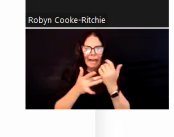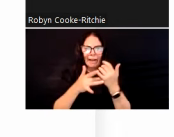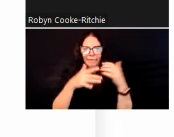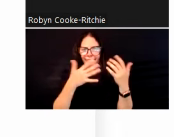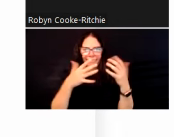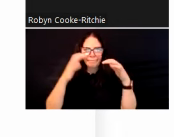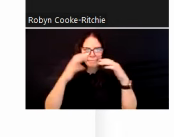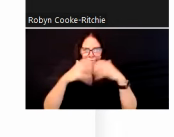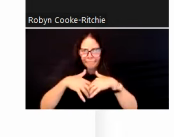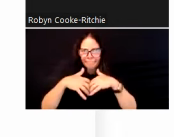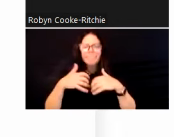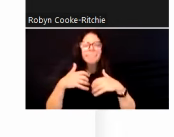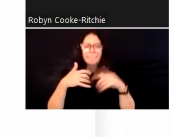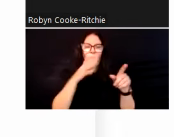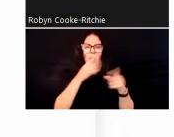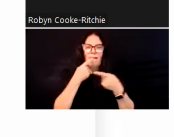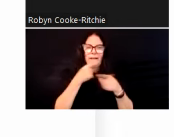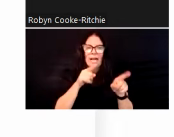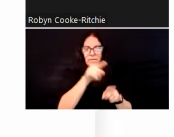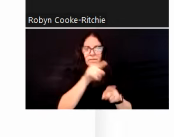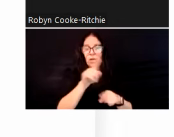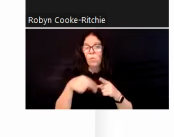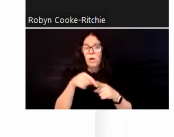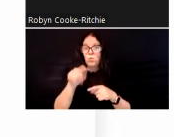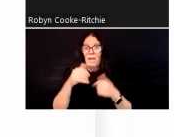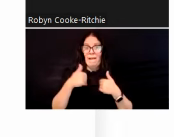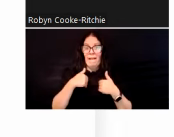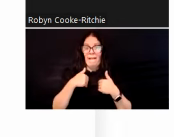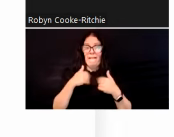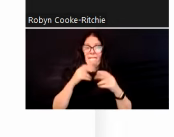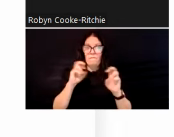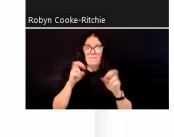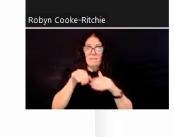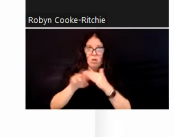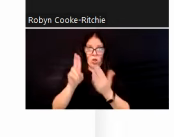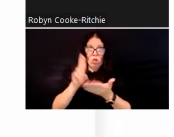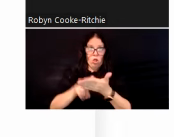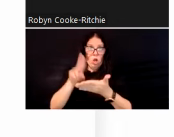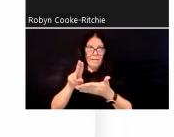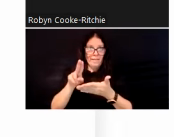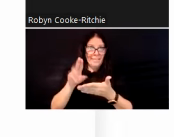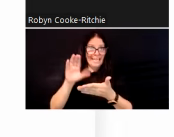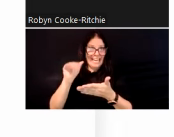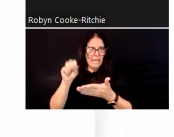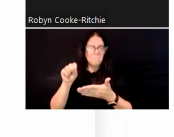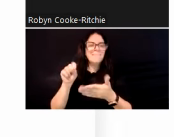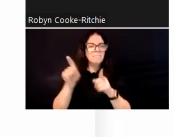an account to access the CaMS system, you also have an account to access My EOIS.